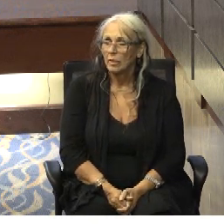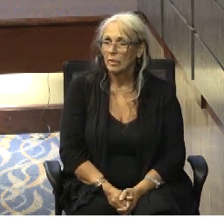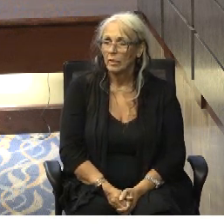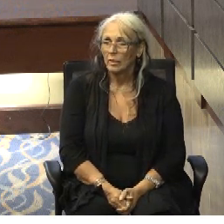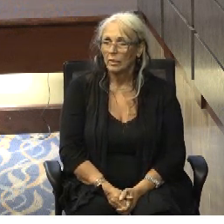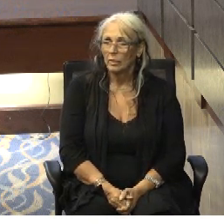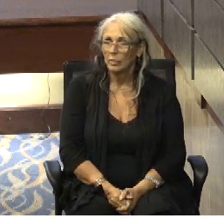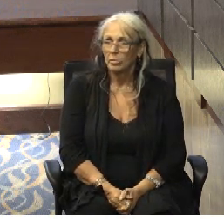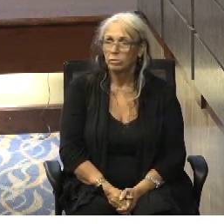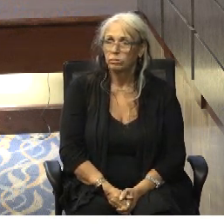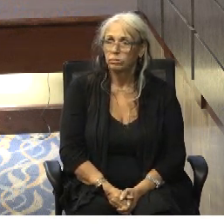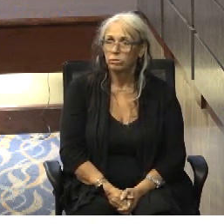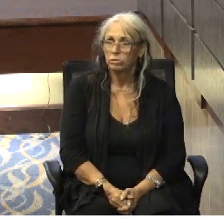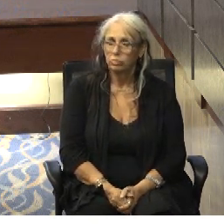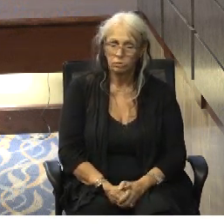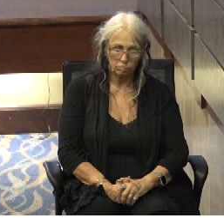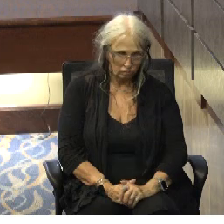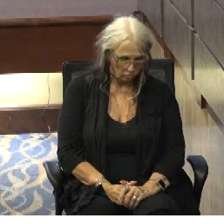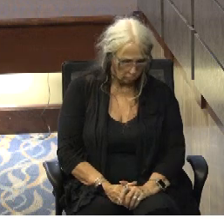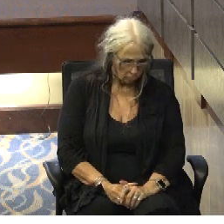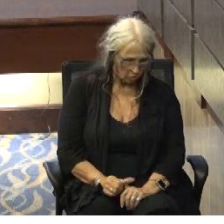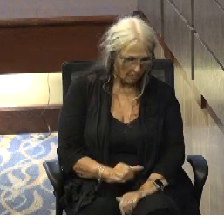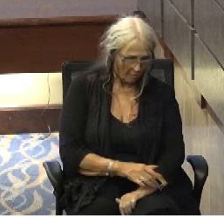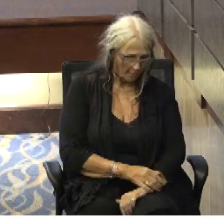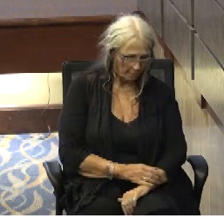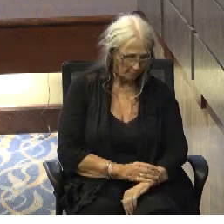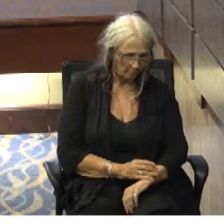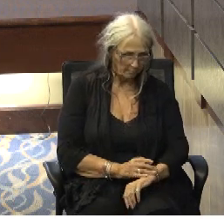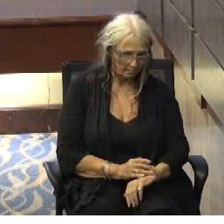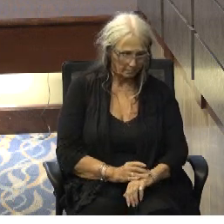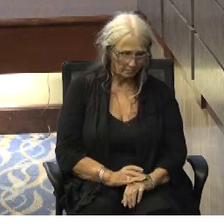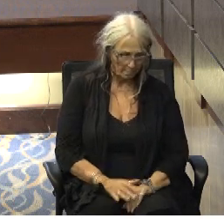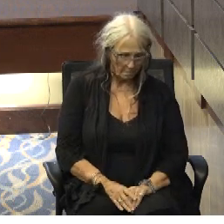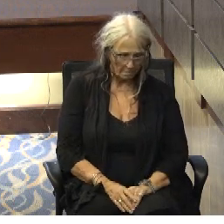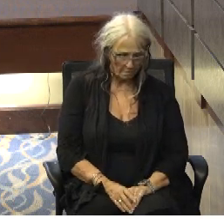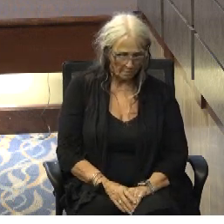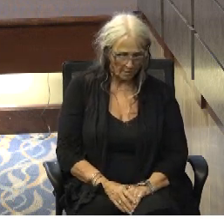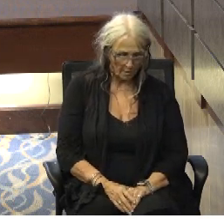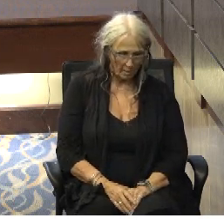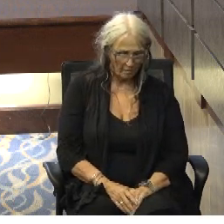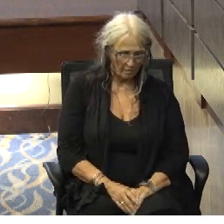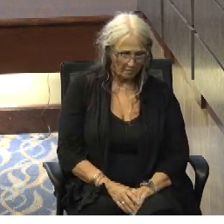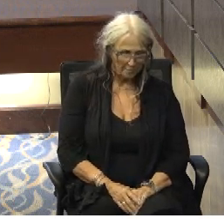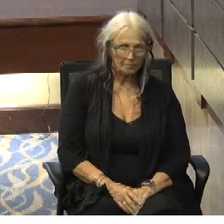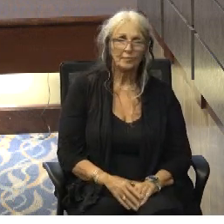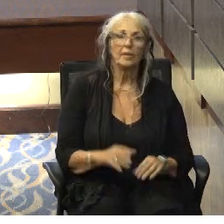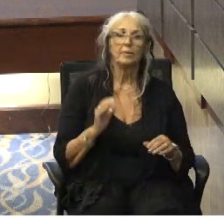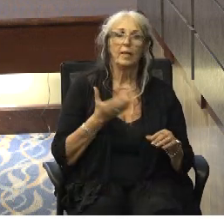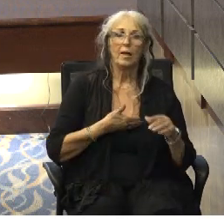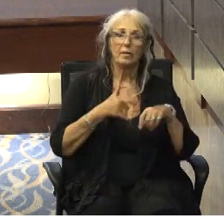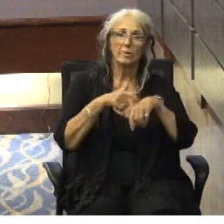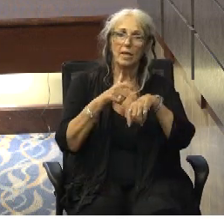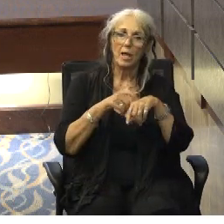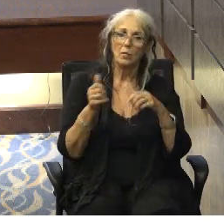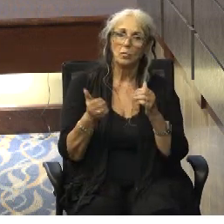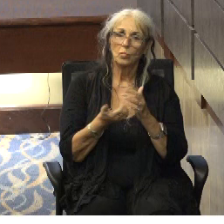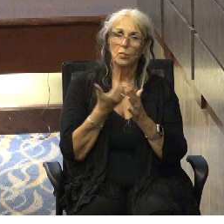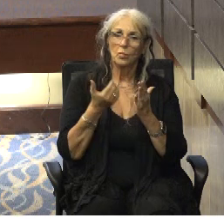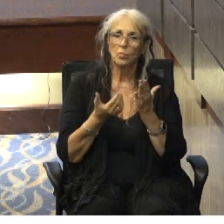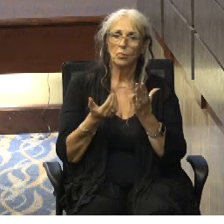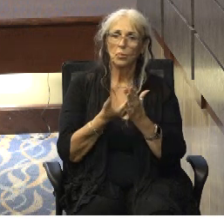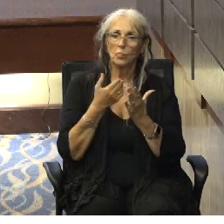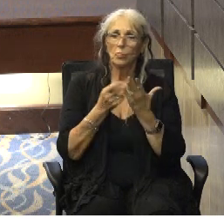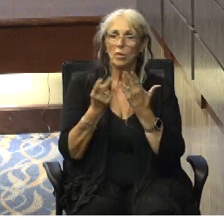All right, future updates. So it is our intent to come back to you in March of 2024 with an updated project